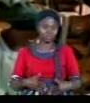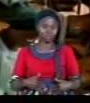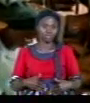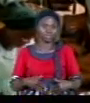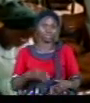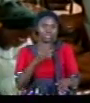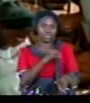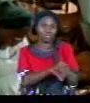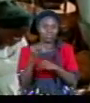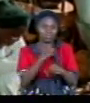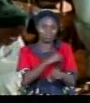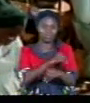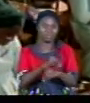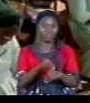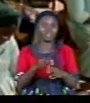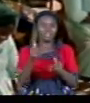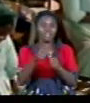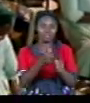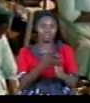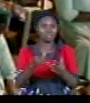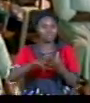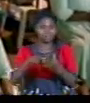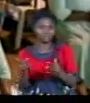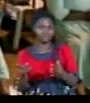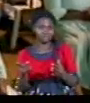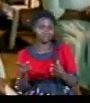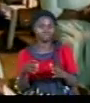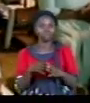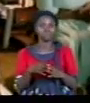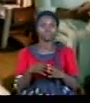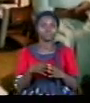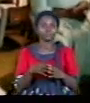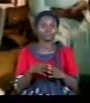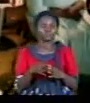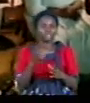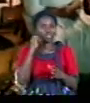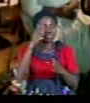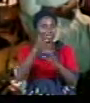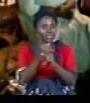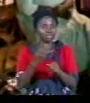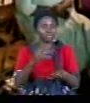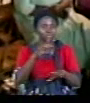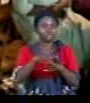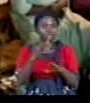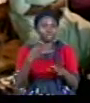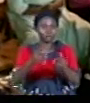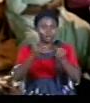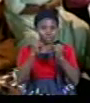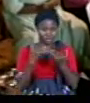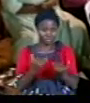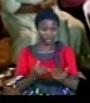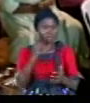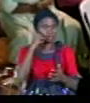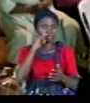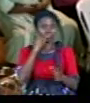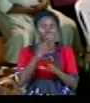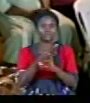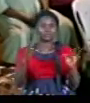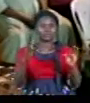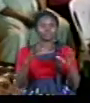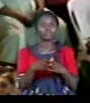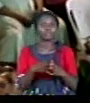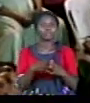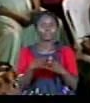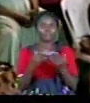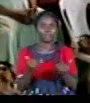everything vanished. She received the touch of the power, and right now she is free. From there, we go to Bayelsa. Great things are